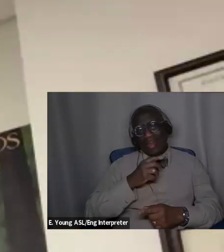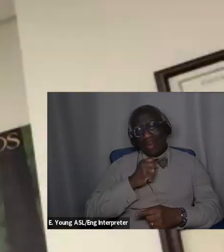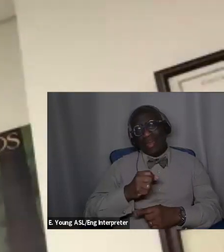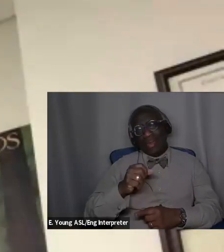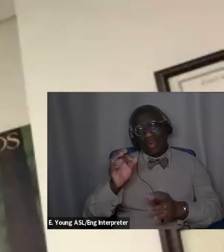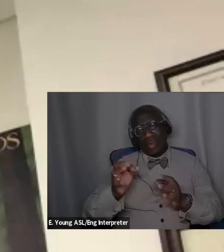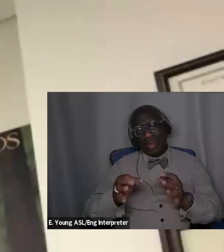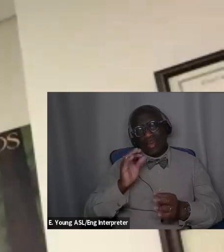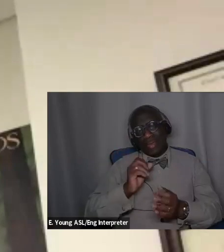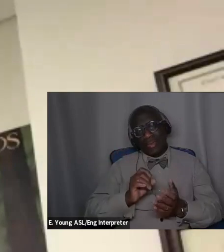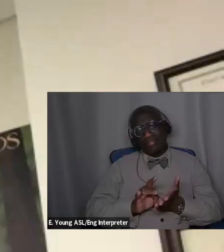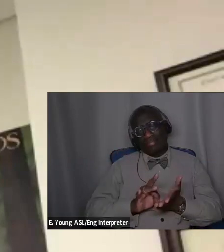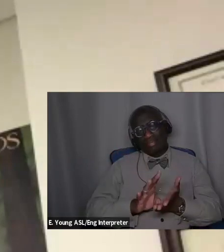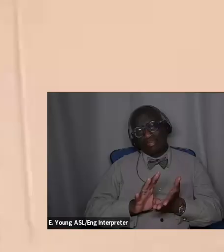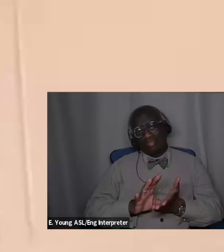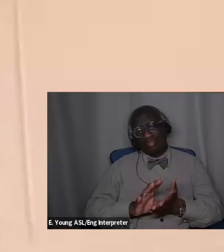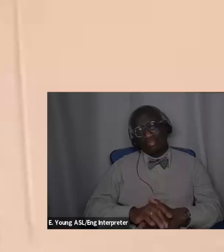reject it.